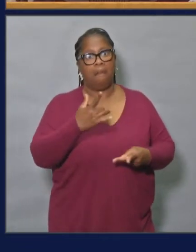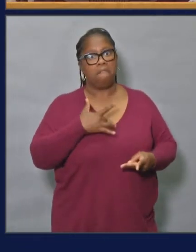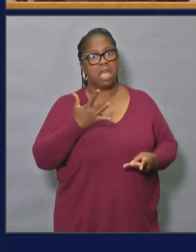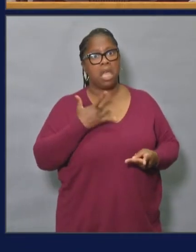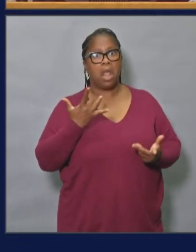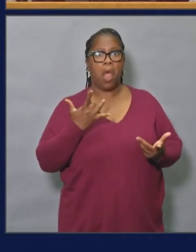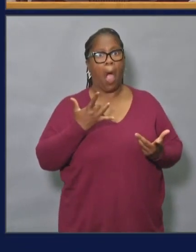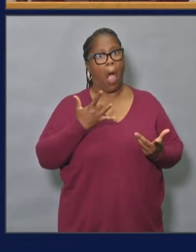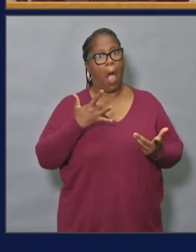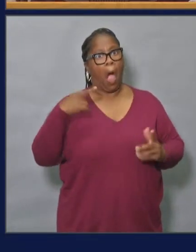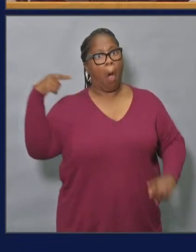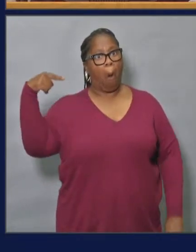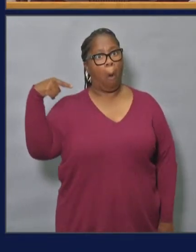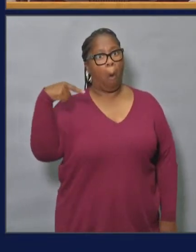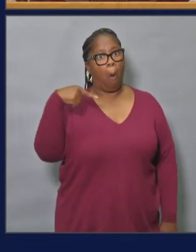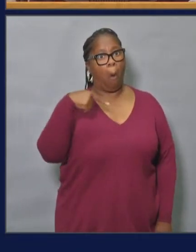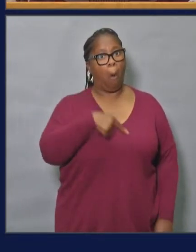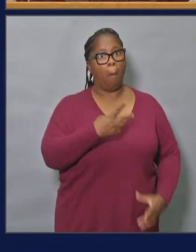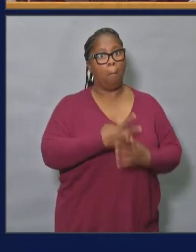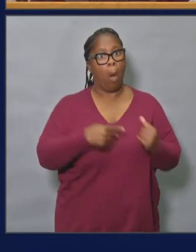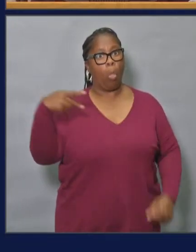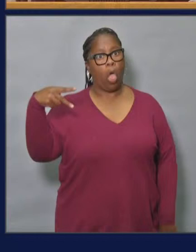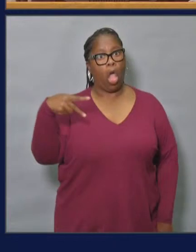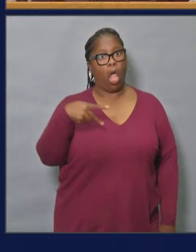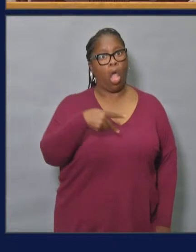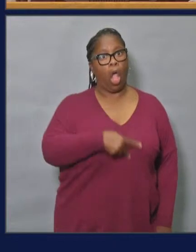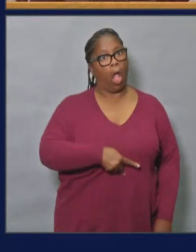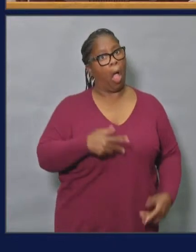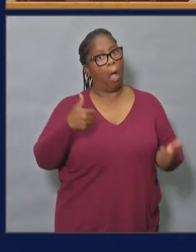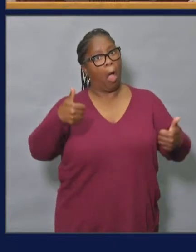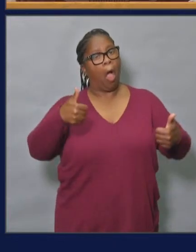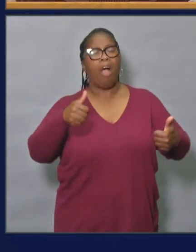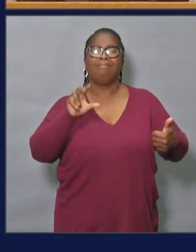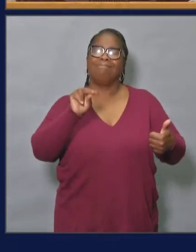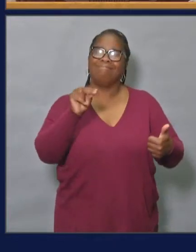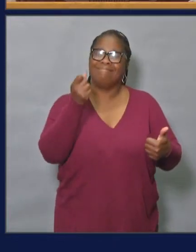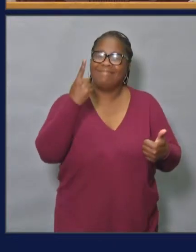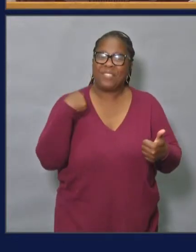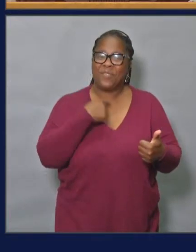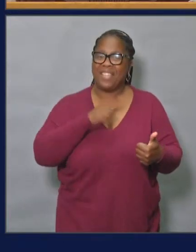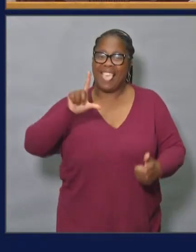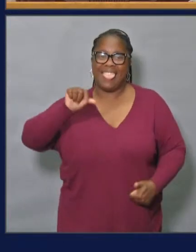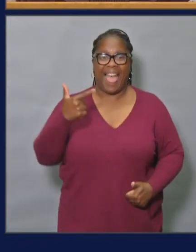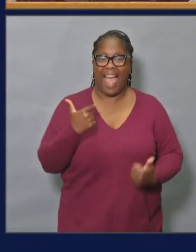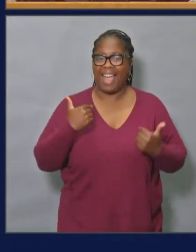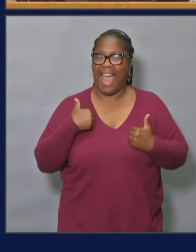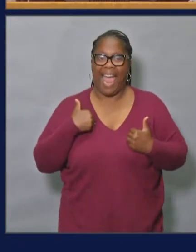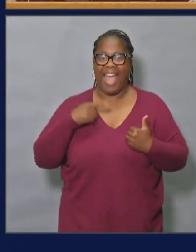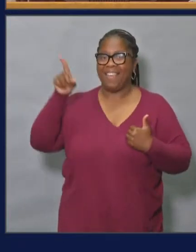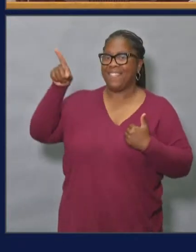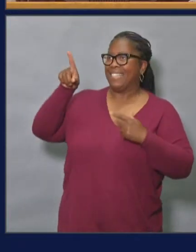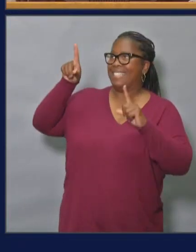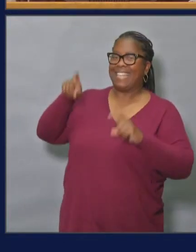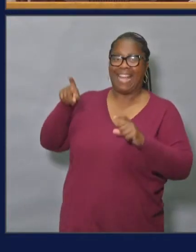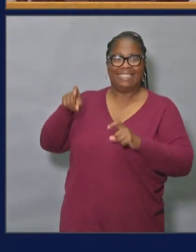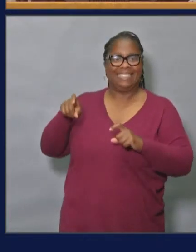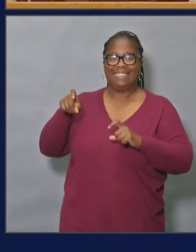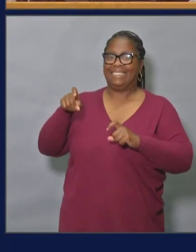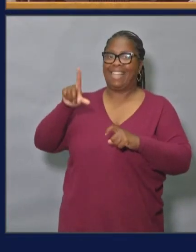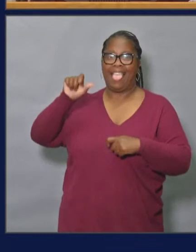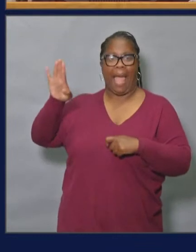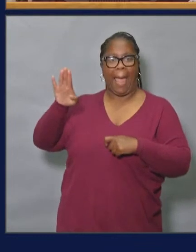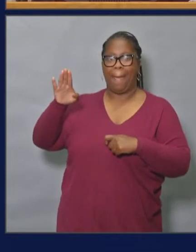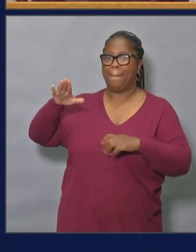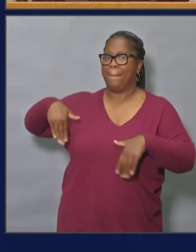lags in data on the reporting of deaths. So it's very helpful to look at it in terms of understanding the trend. The